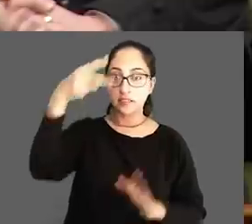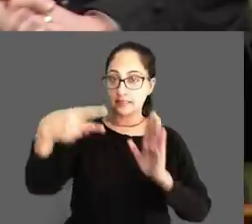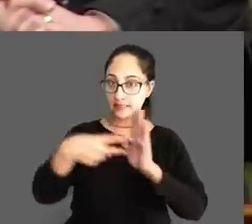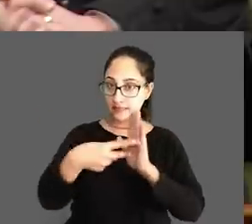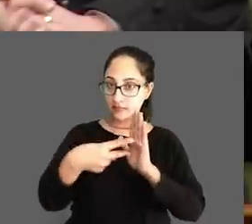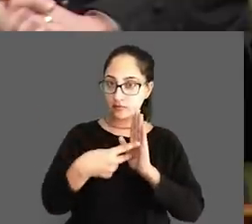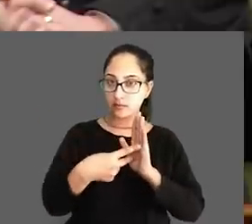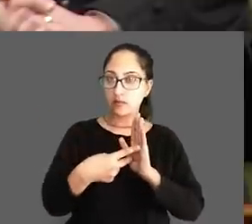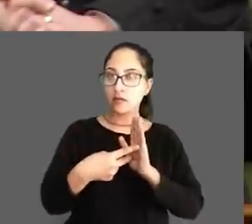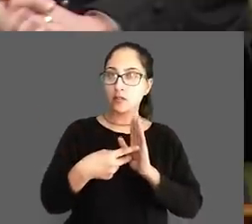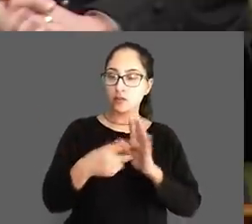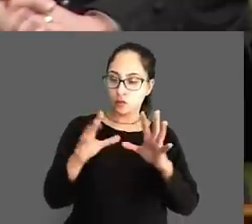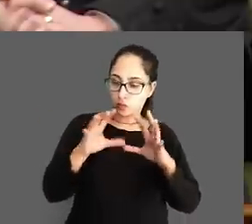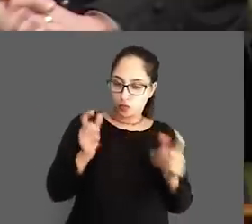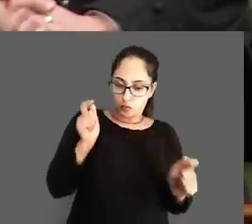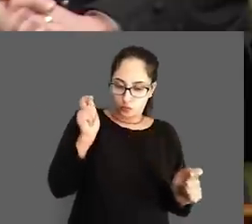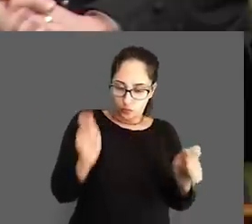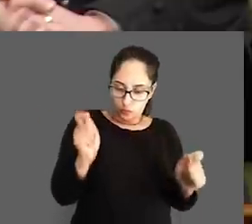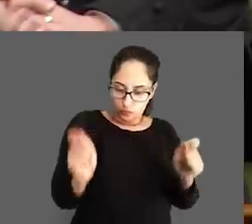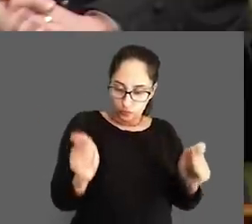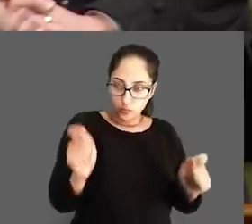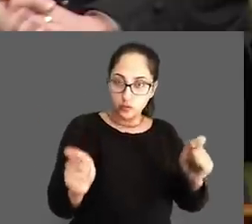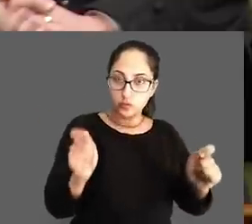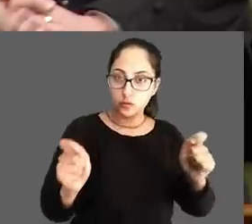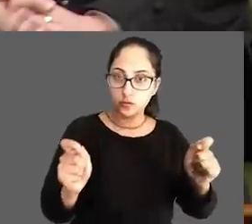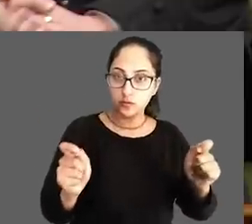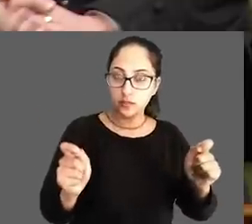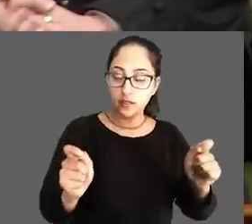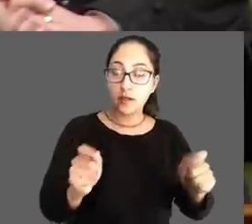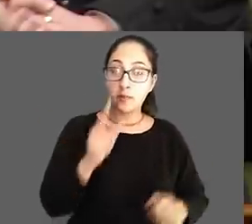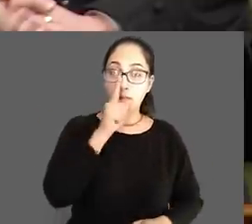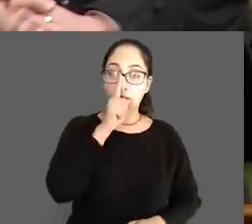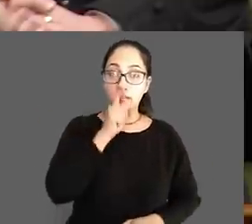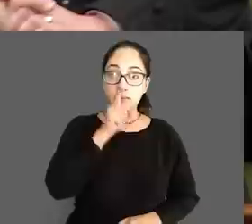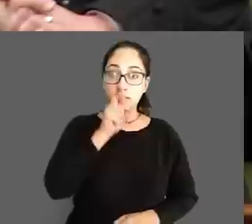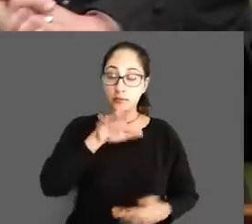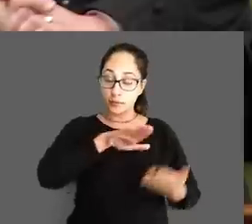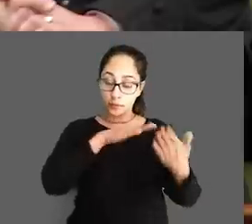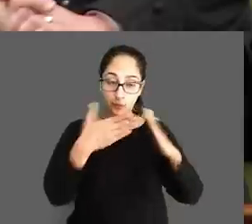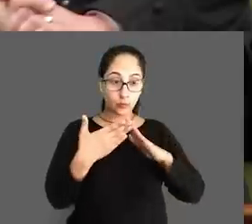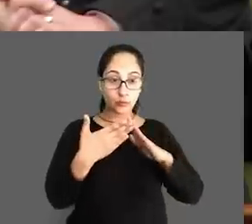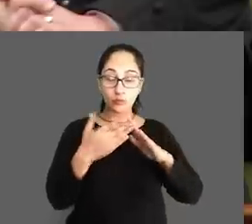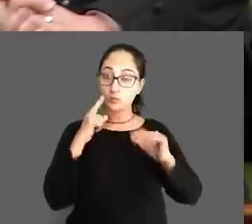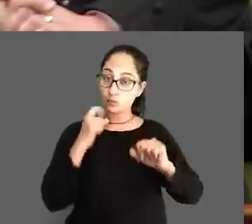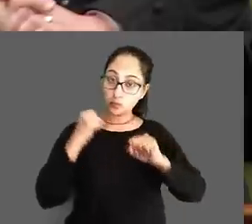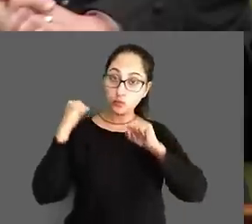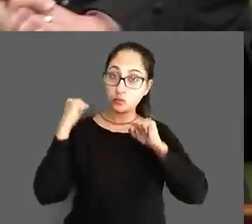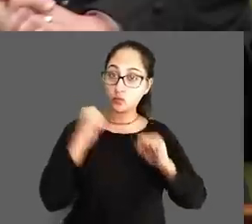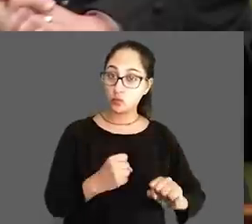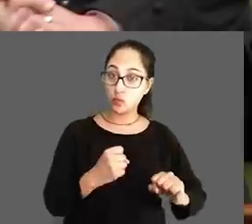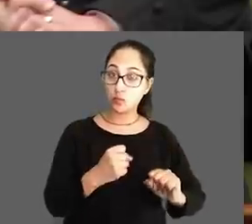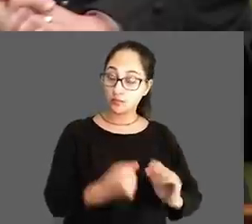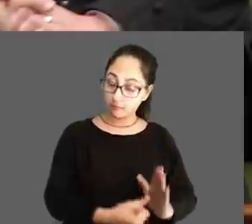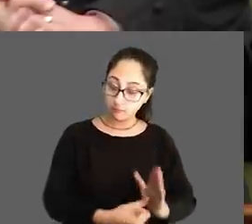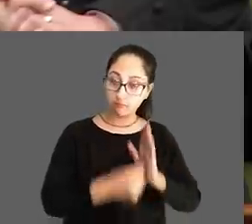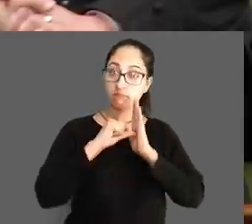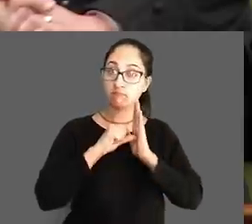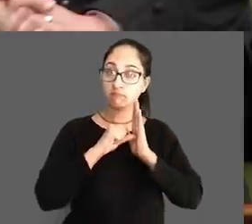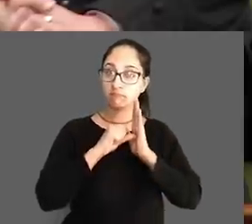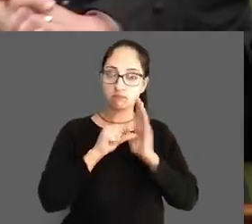have demonstrated an impressive capacity to persevere and to progress.